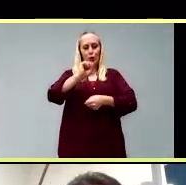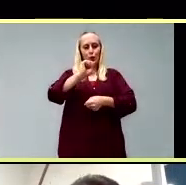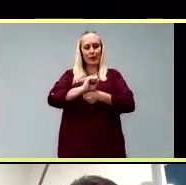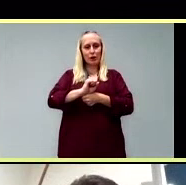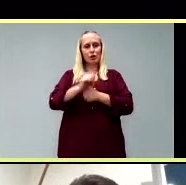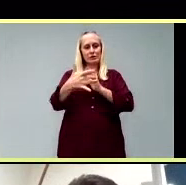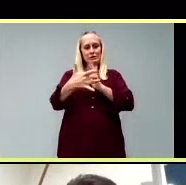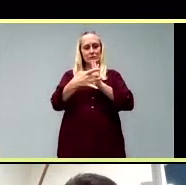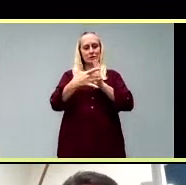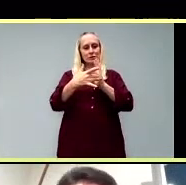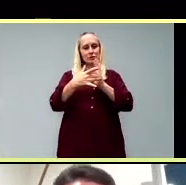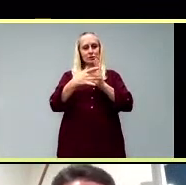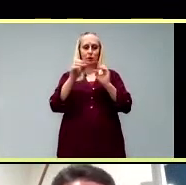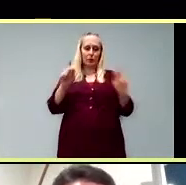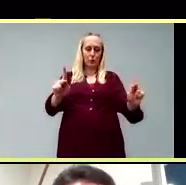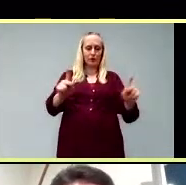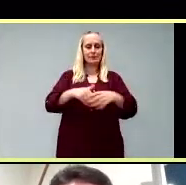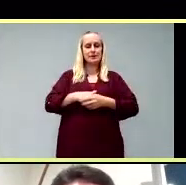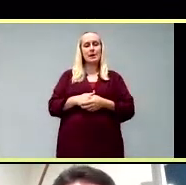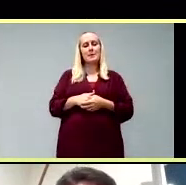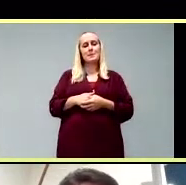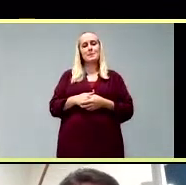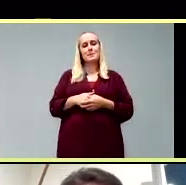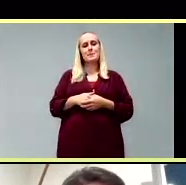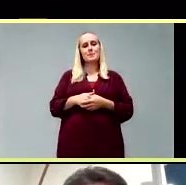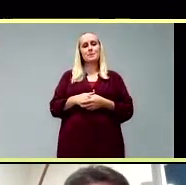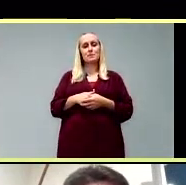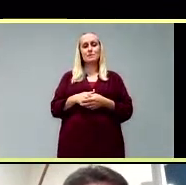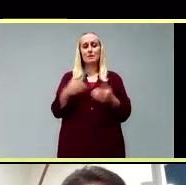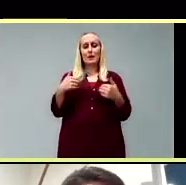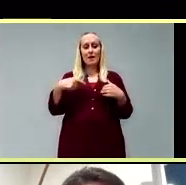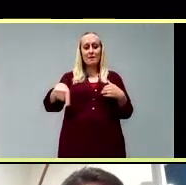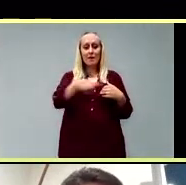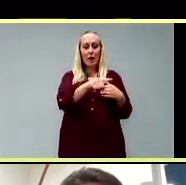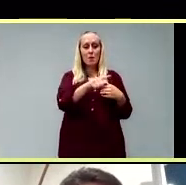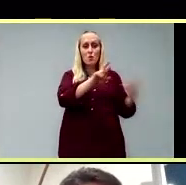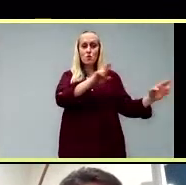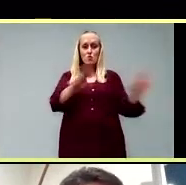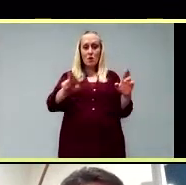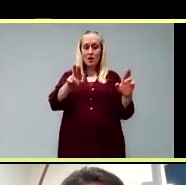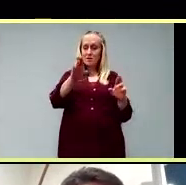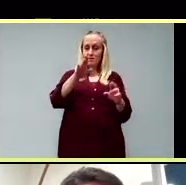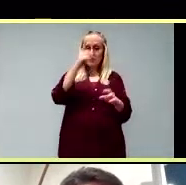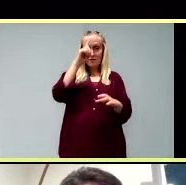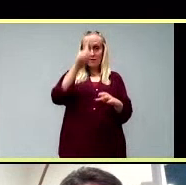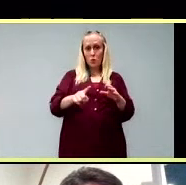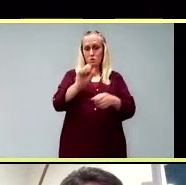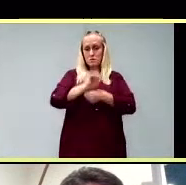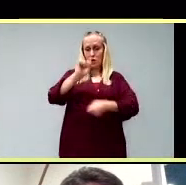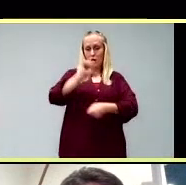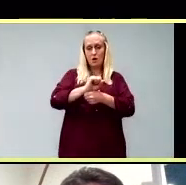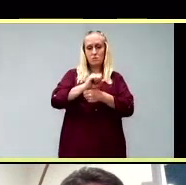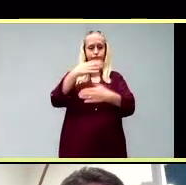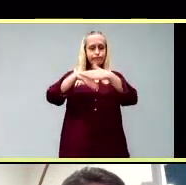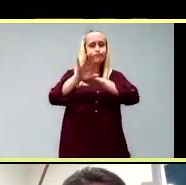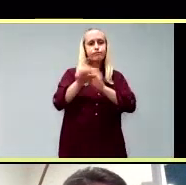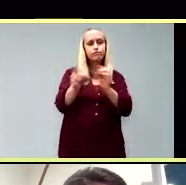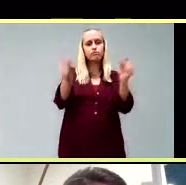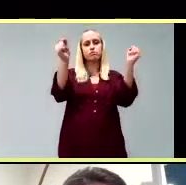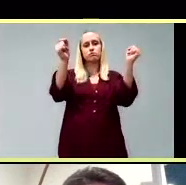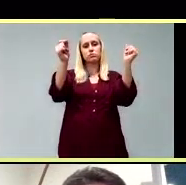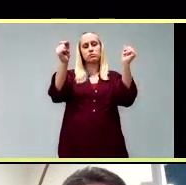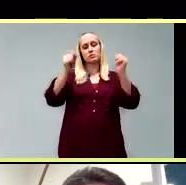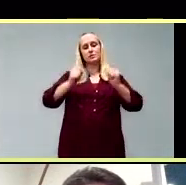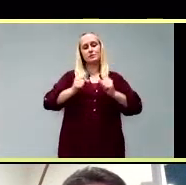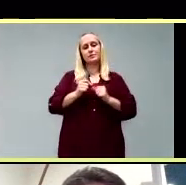opportunities, and have them job ready, have them able and ready to be enter the workforce